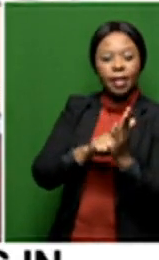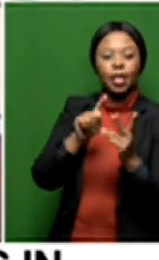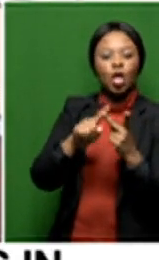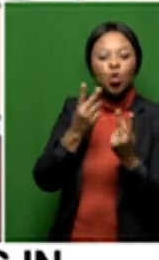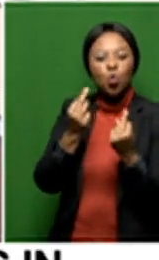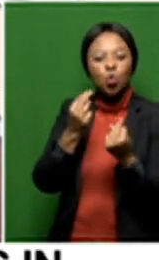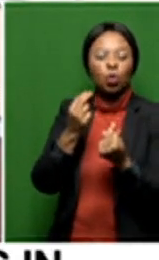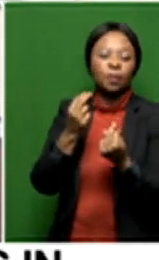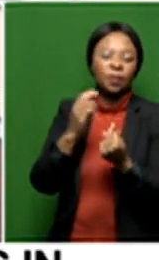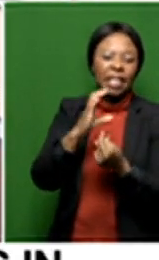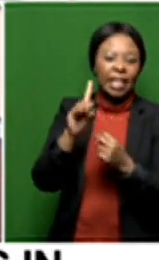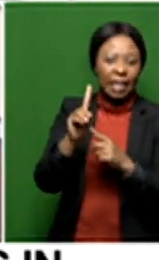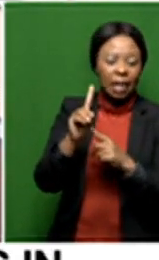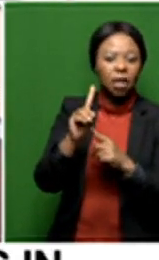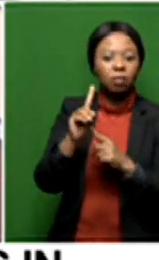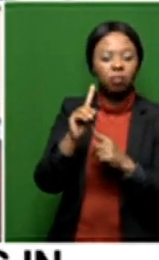single, Behind the Scenes.